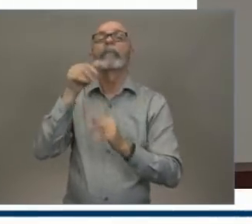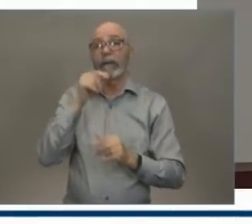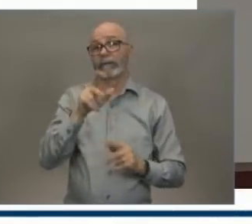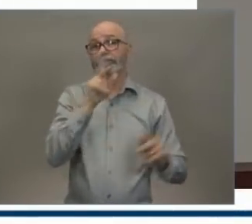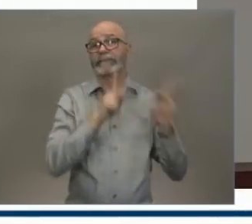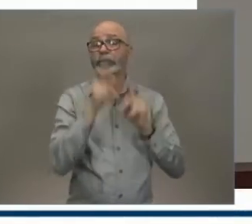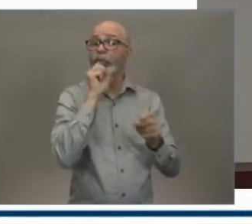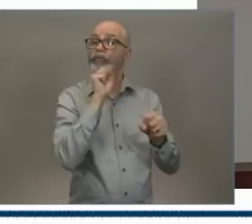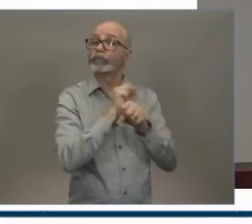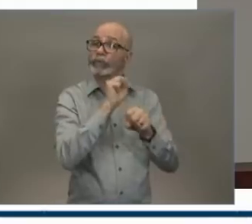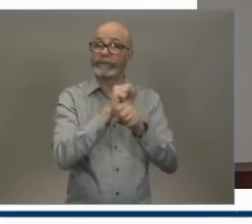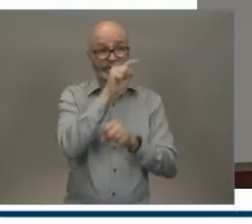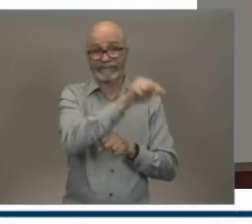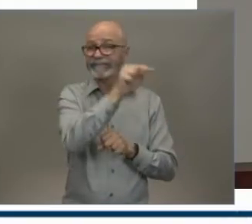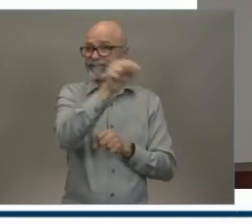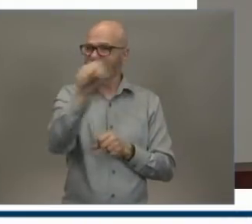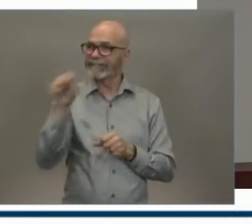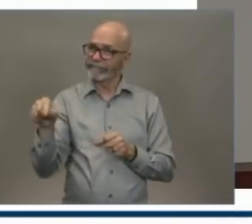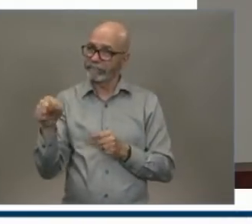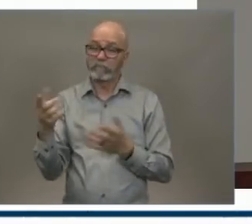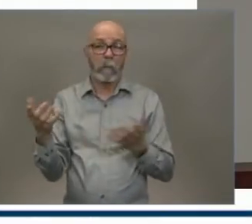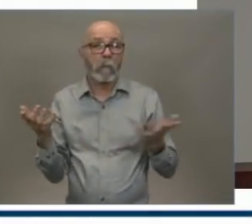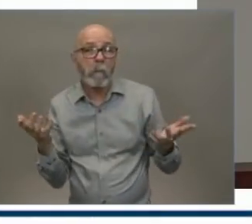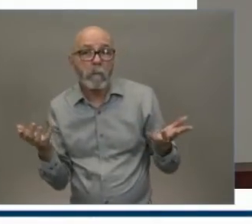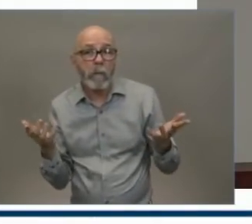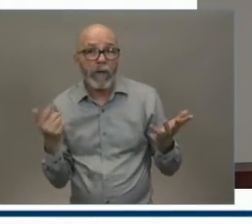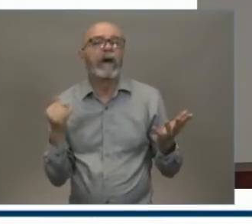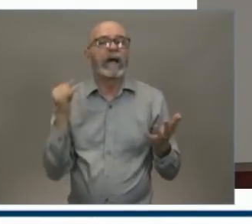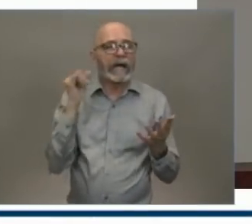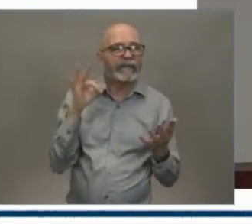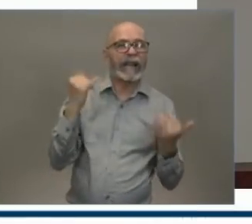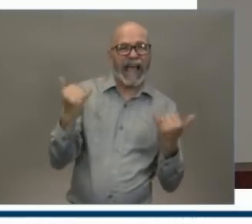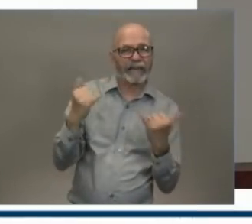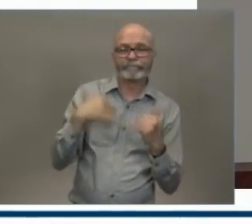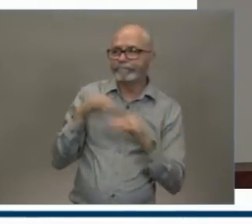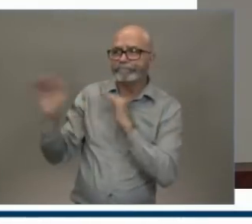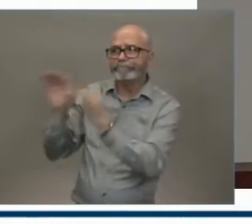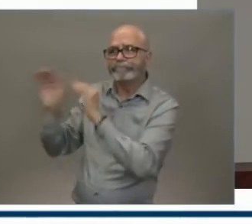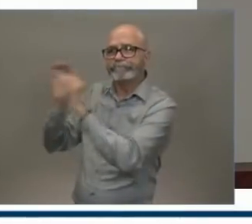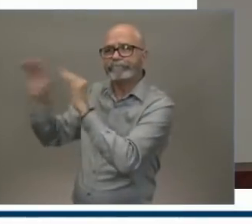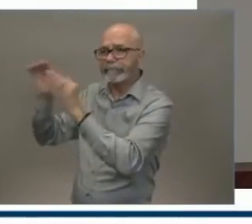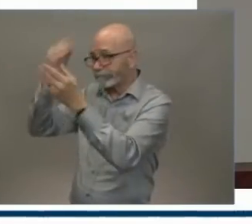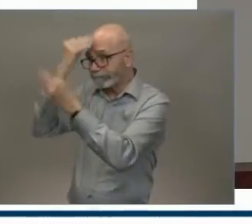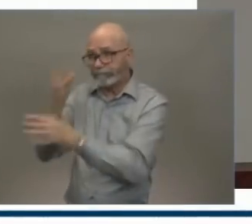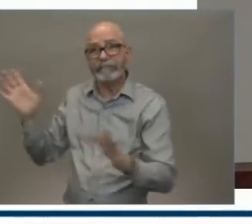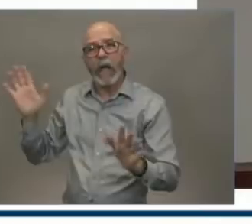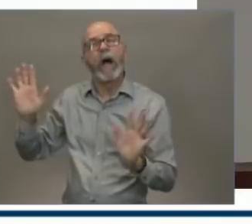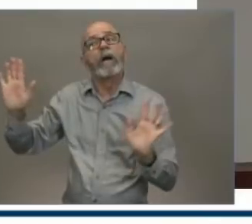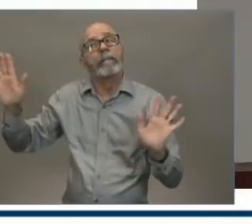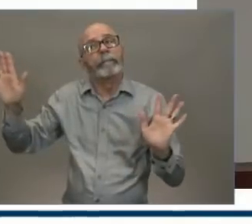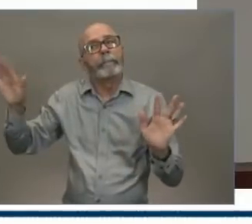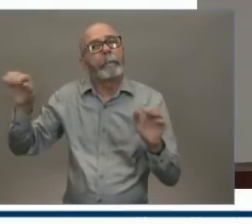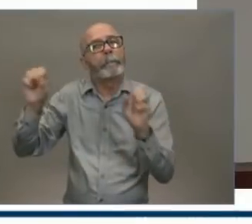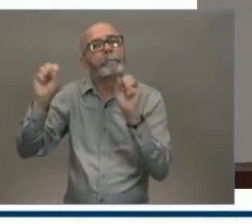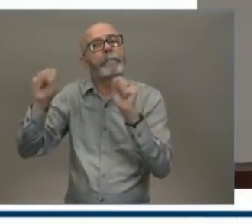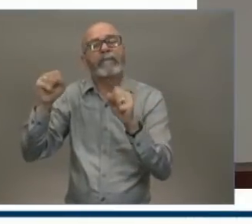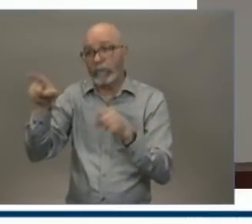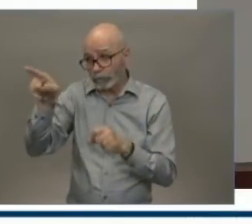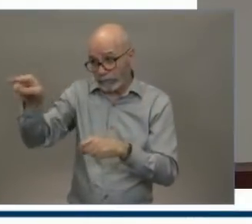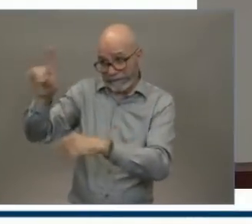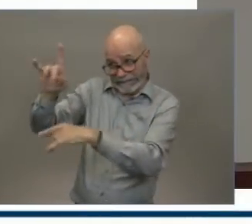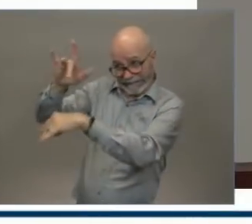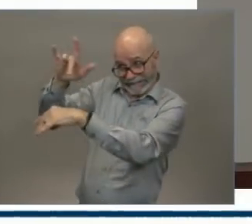only 1 out of the 60 has been. We are doing public notification of possible exposure on multiple ferry